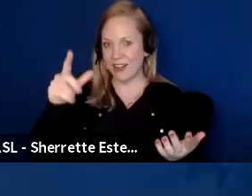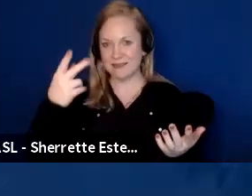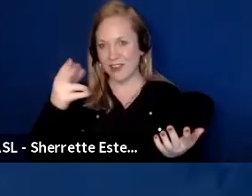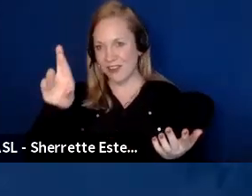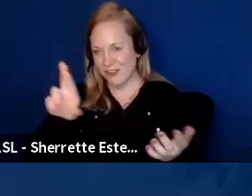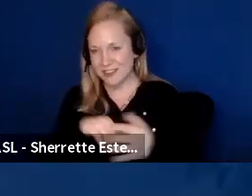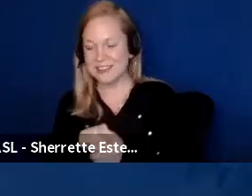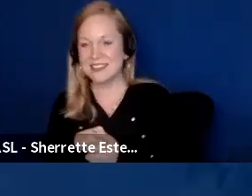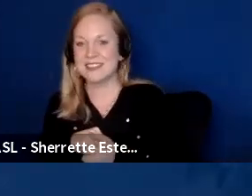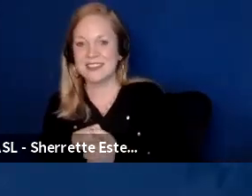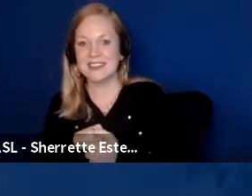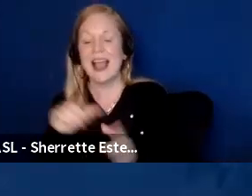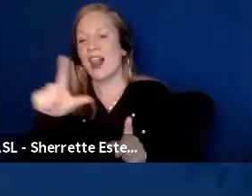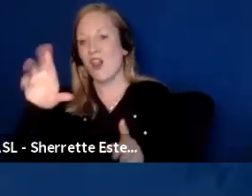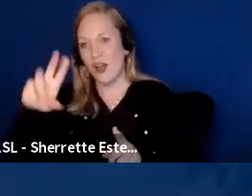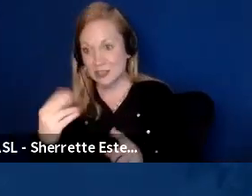some time to answer questions.